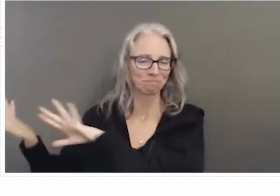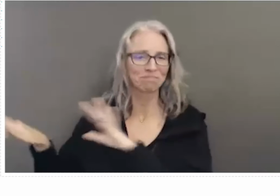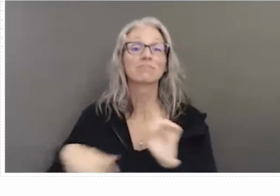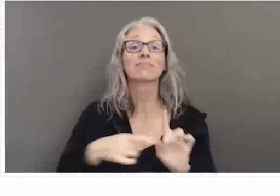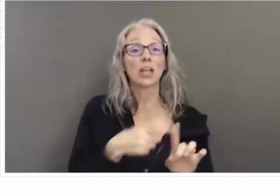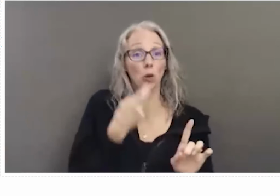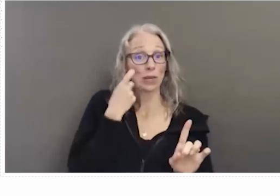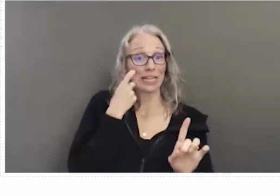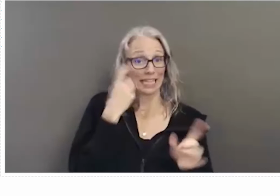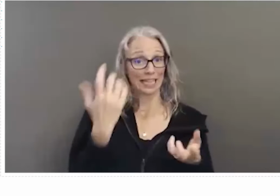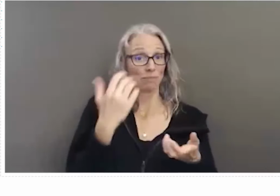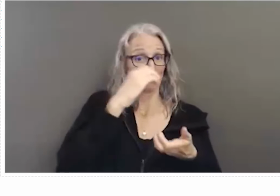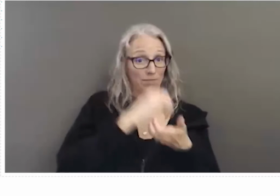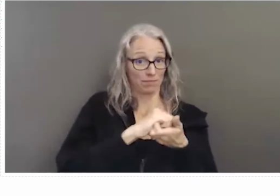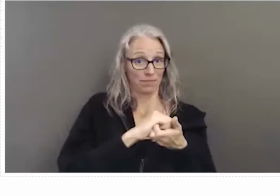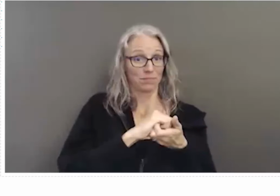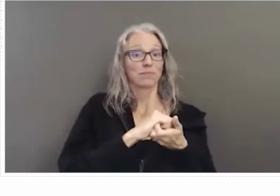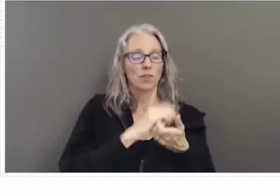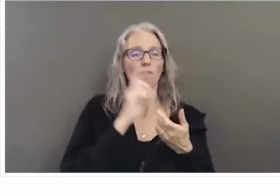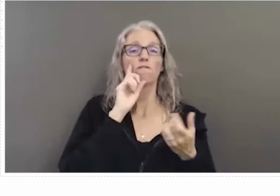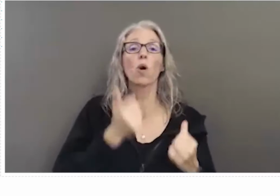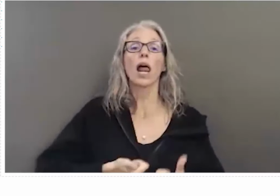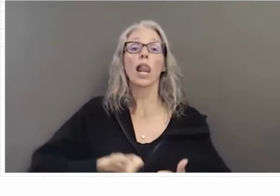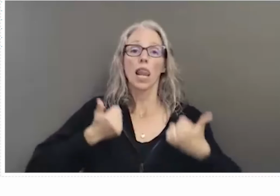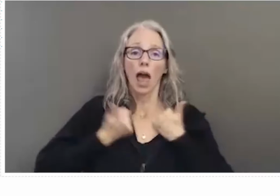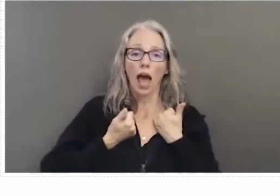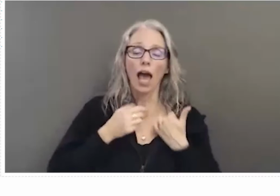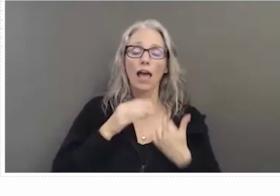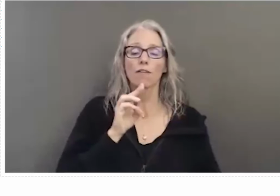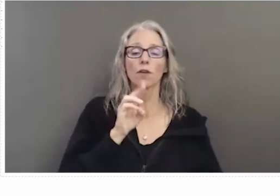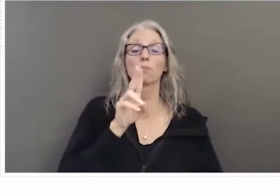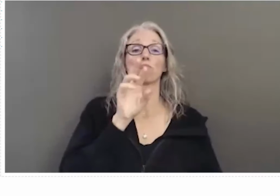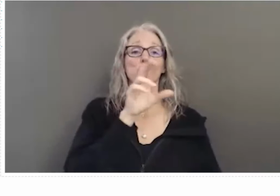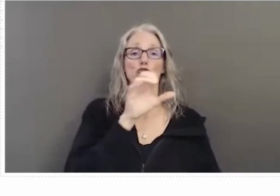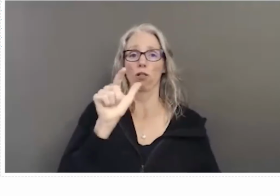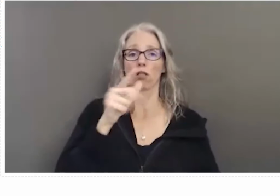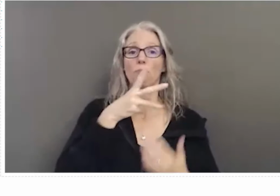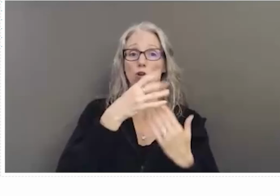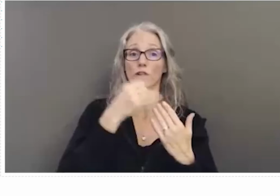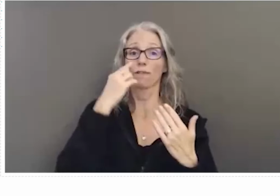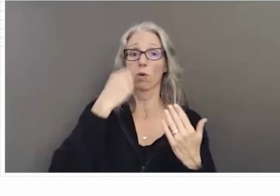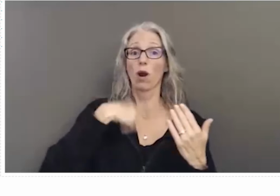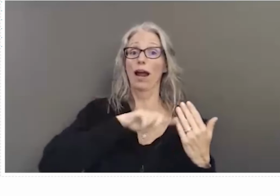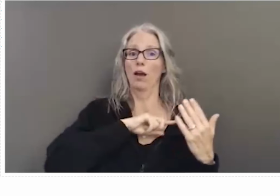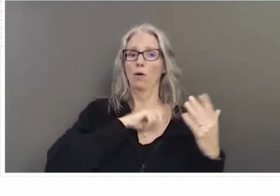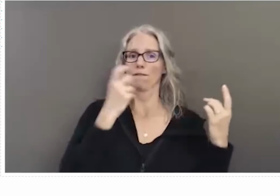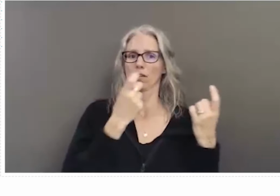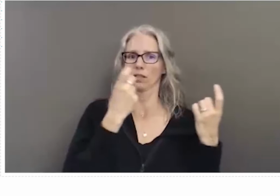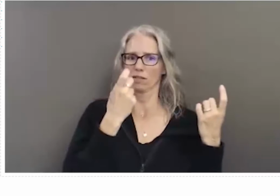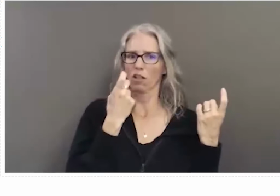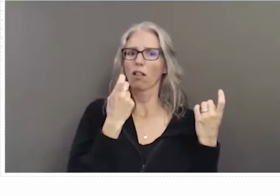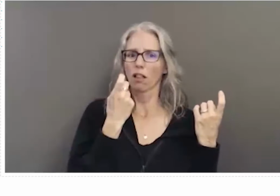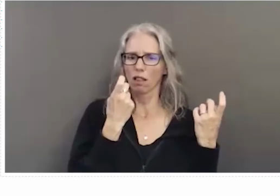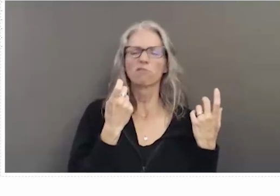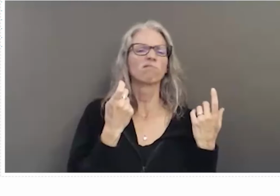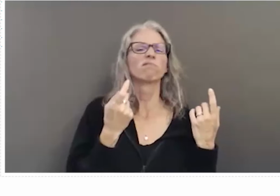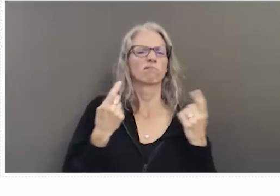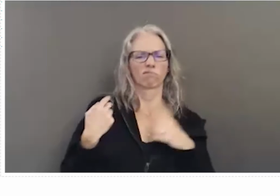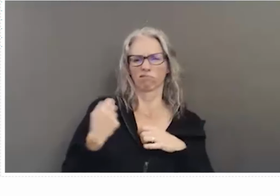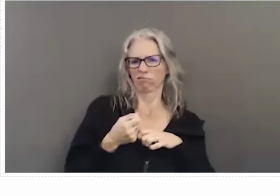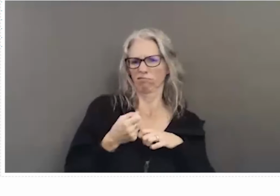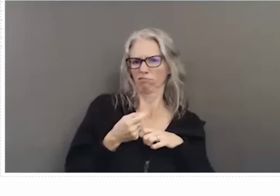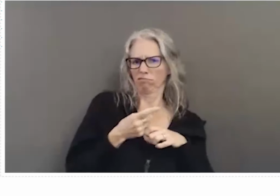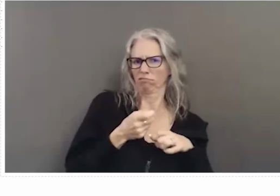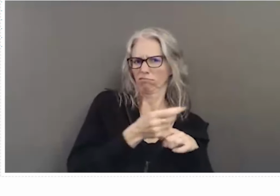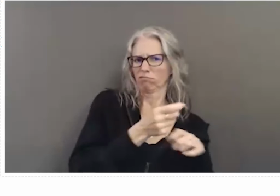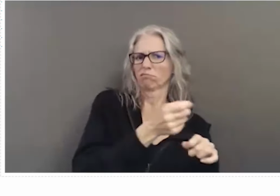recently partnered with on a live mural project that we wanted to do for the festival this year, and that we've been doing for the past couple of years, but couldn't